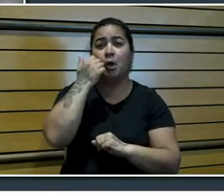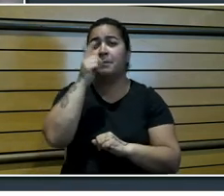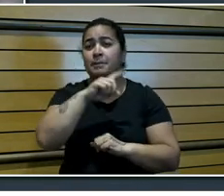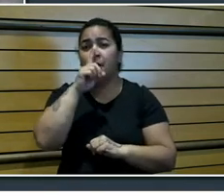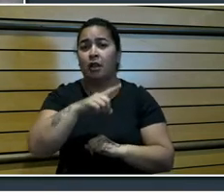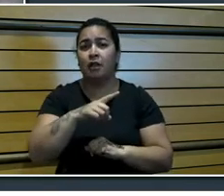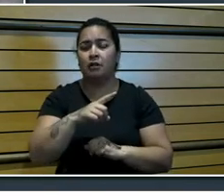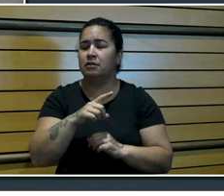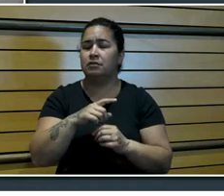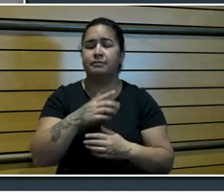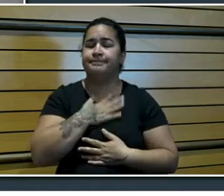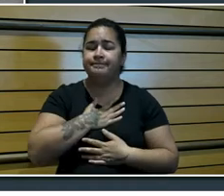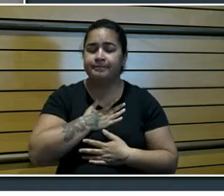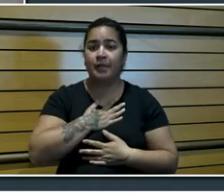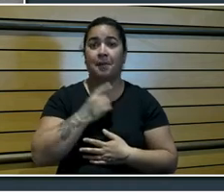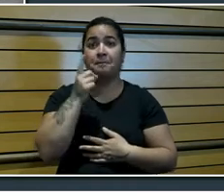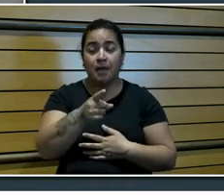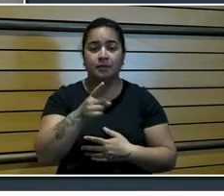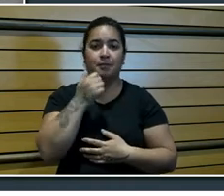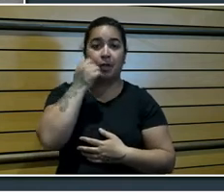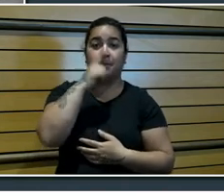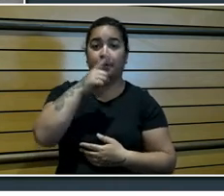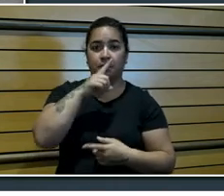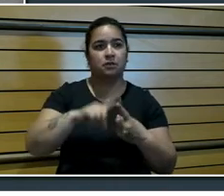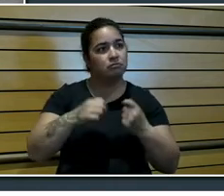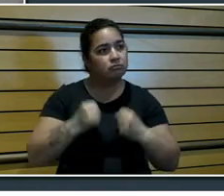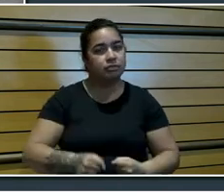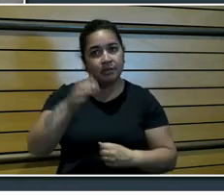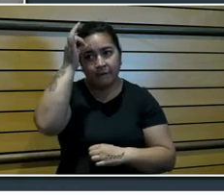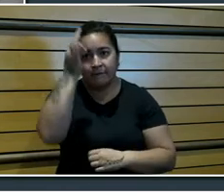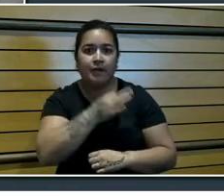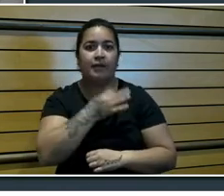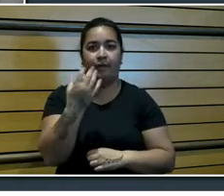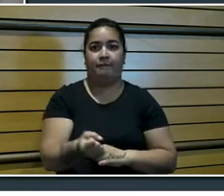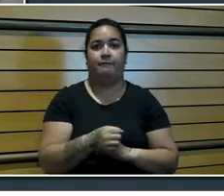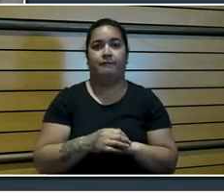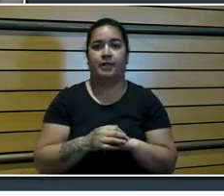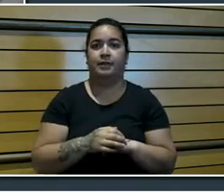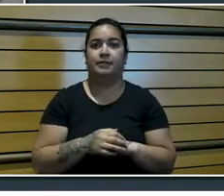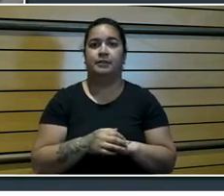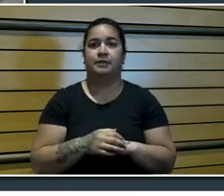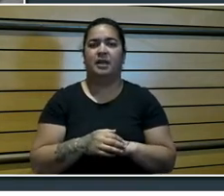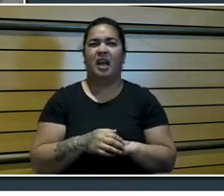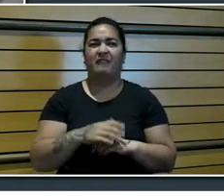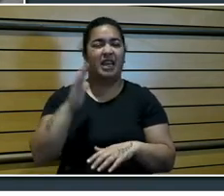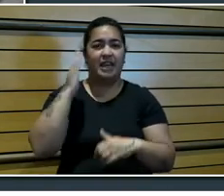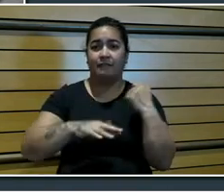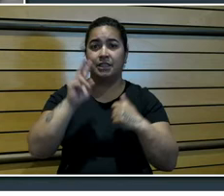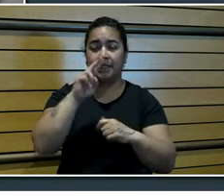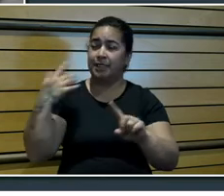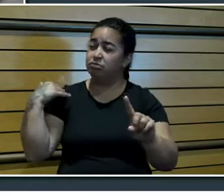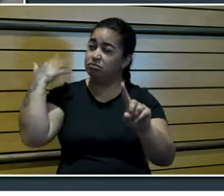lost faith. For this reason, I have always supported any shift in the goalposts towards Tangata Whenua